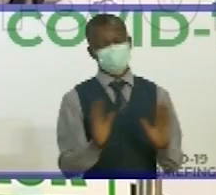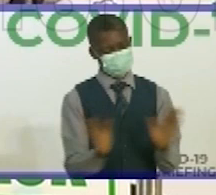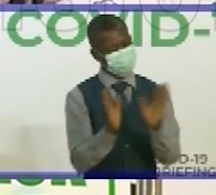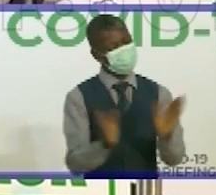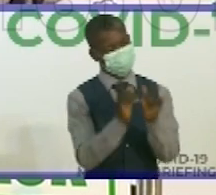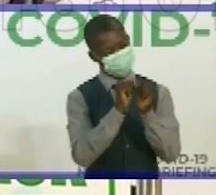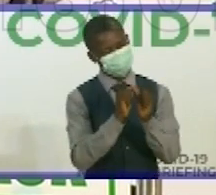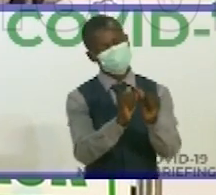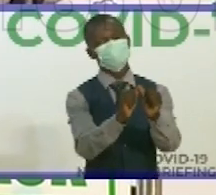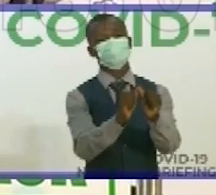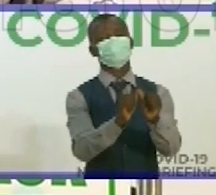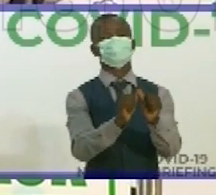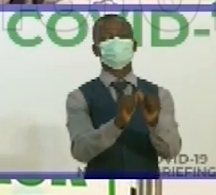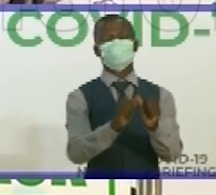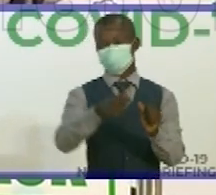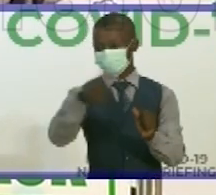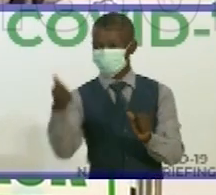others to emulate.